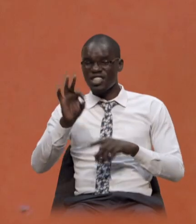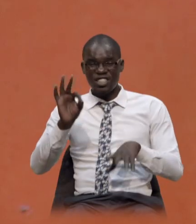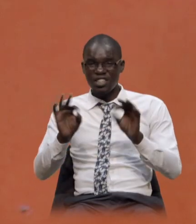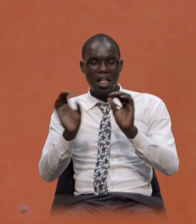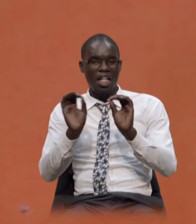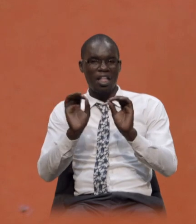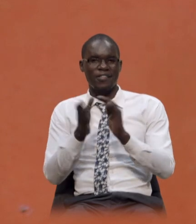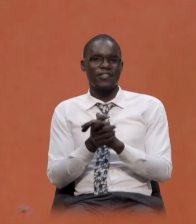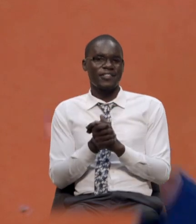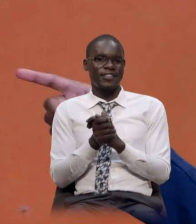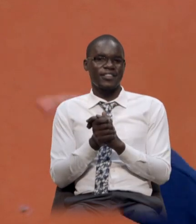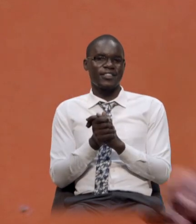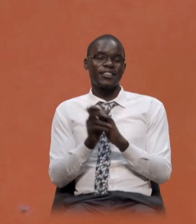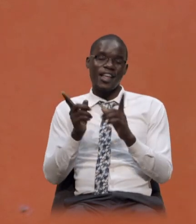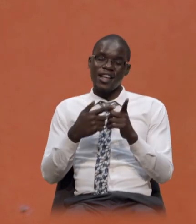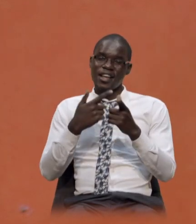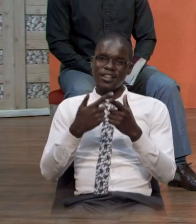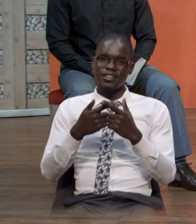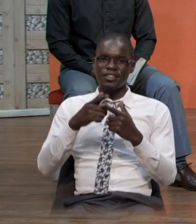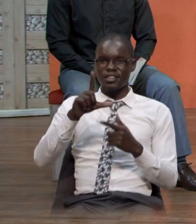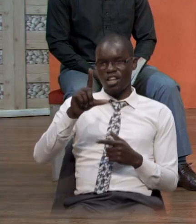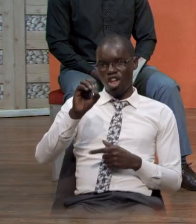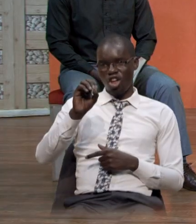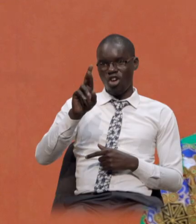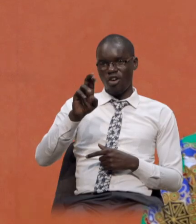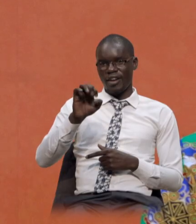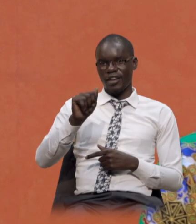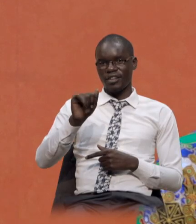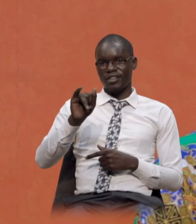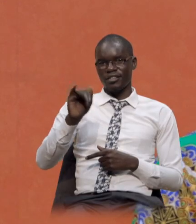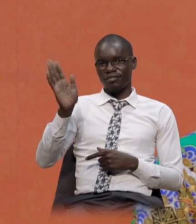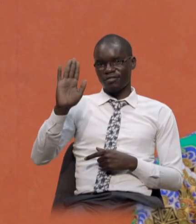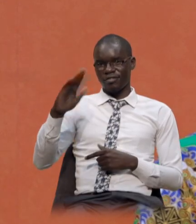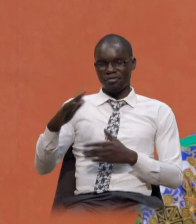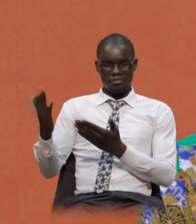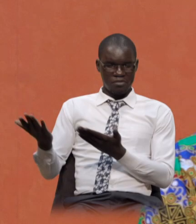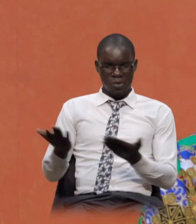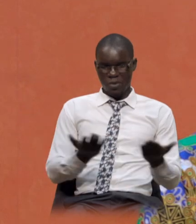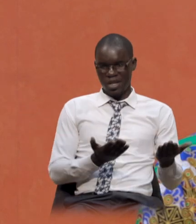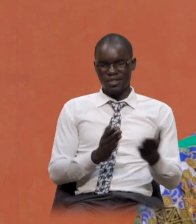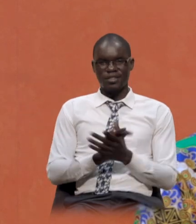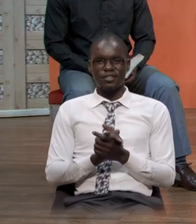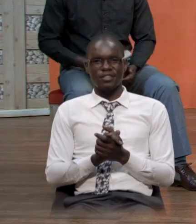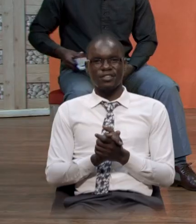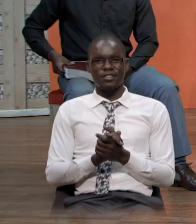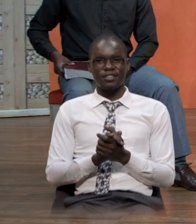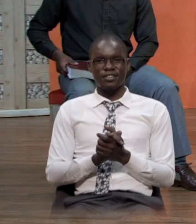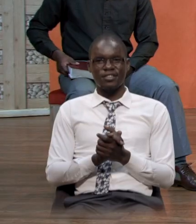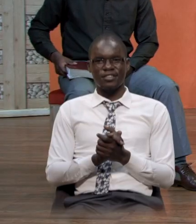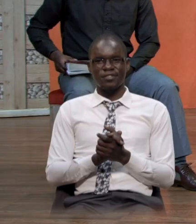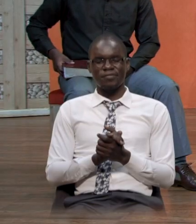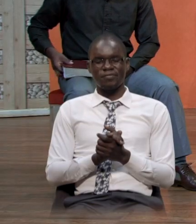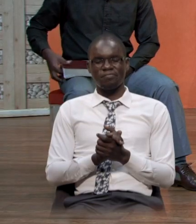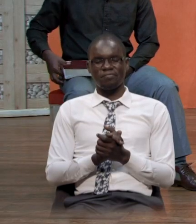we can't take. Then it's Lorraine over there. Hi, welcome to Bible Game. That's Mama Lexin for